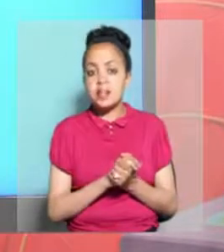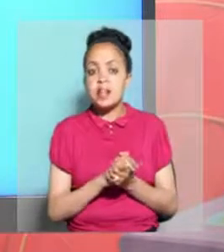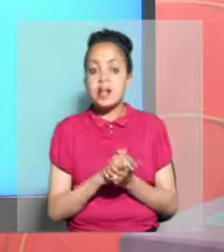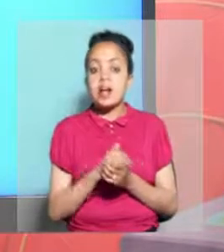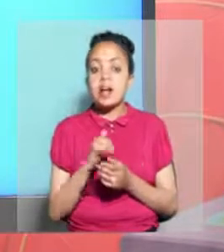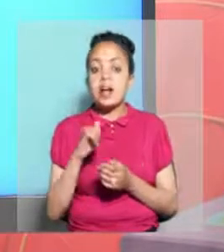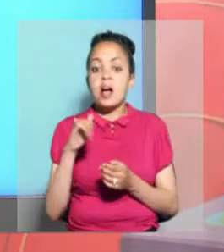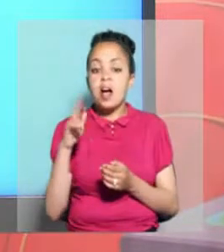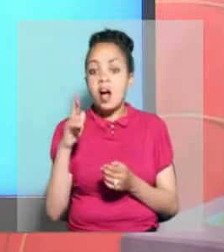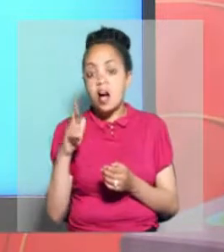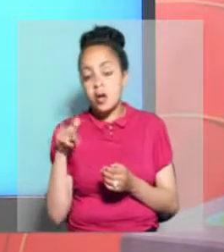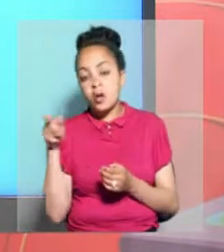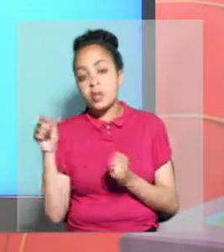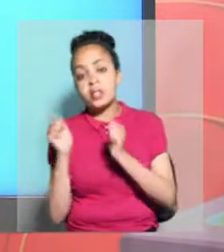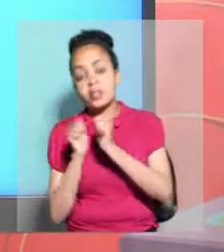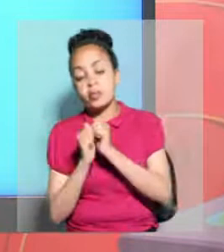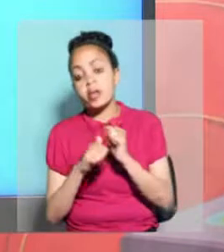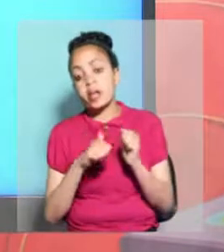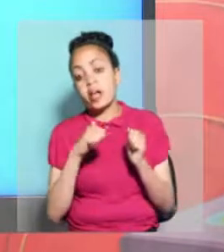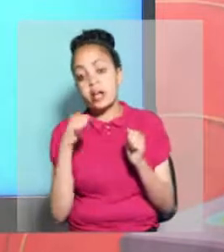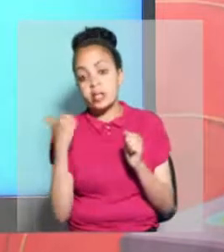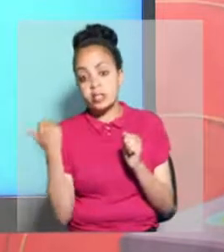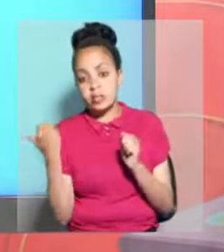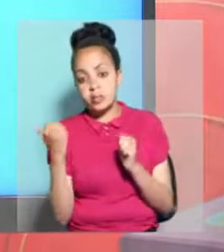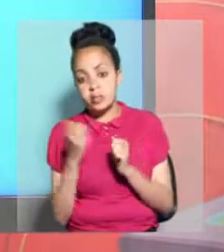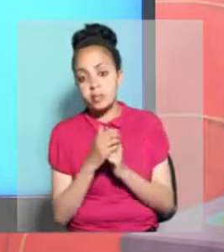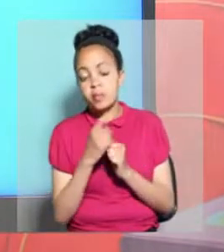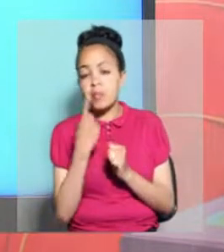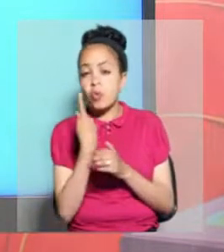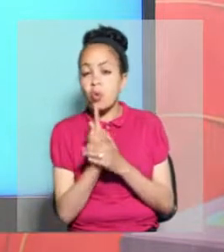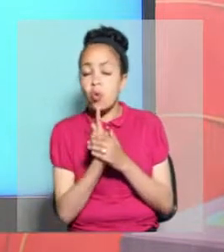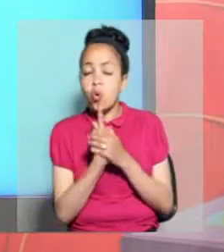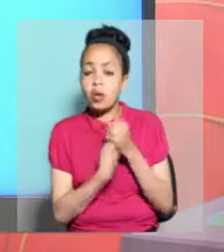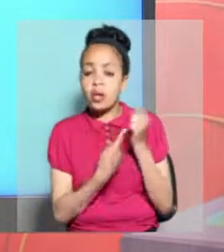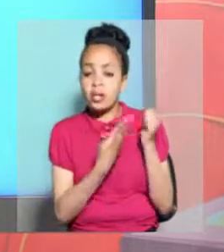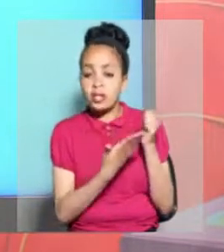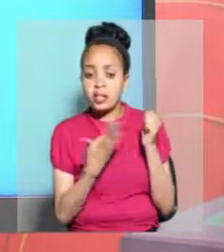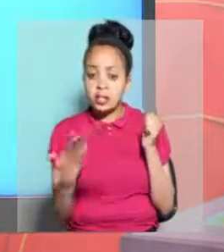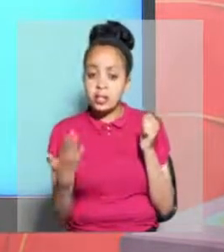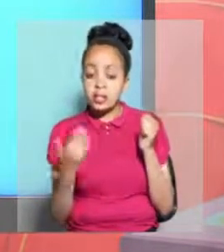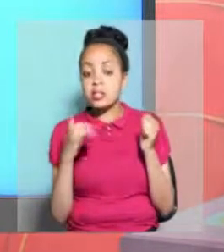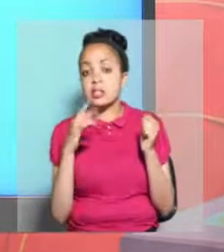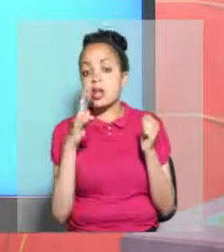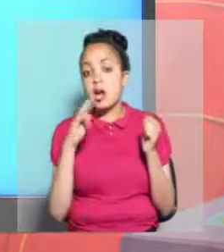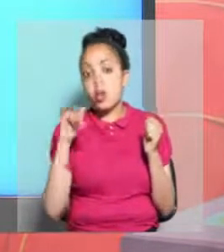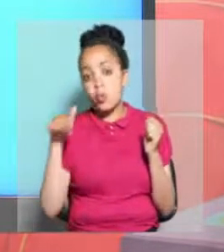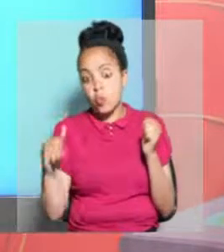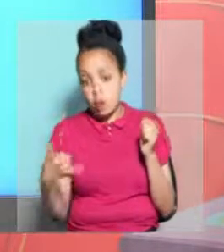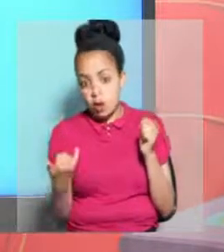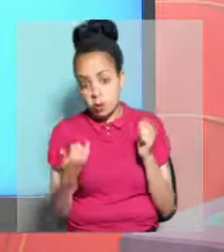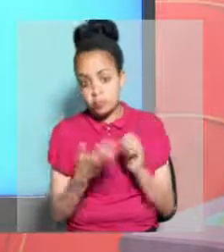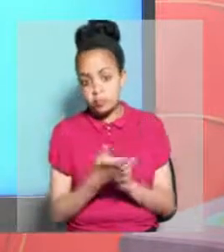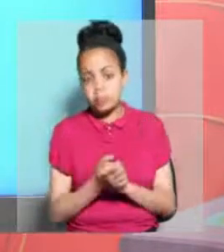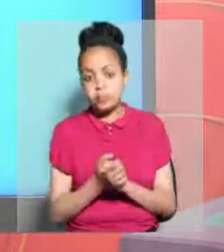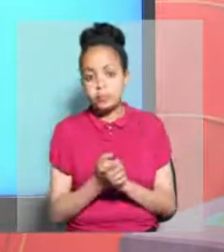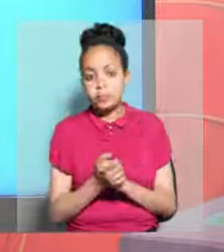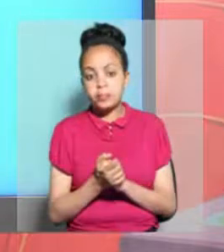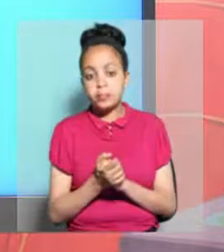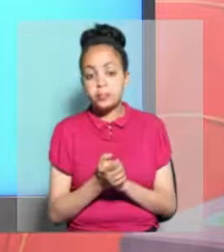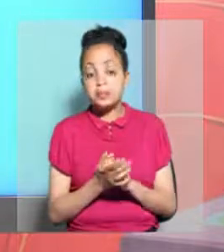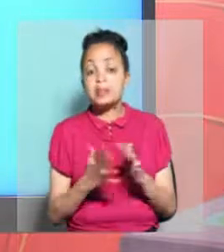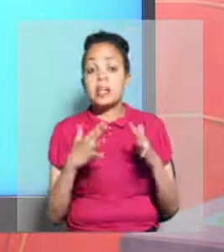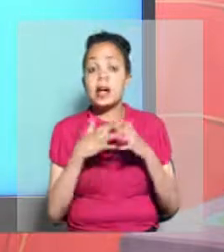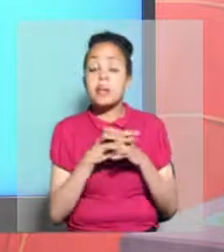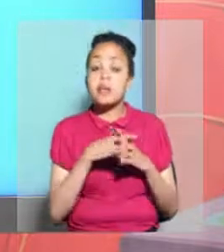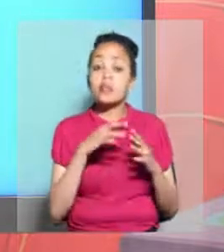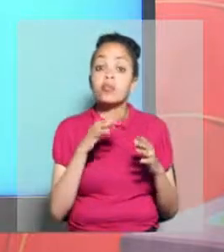one again. There is another gamete. R, the only thing that come here is Y. So, the gamete for